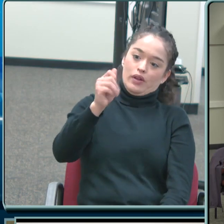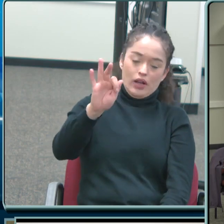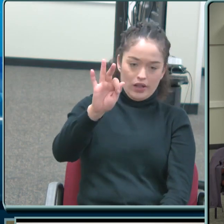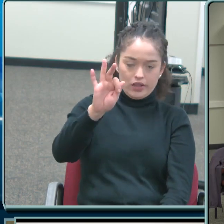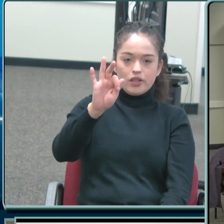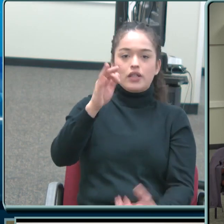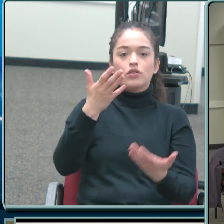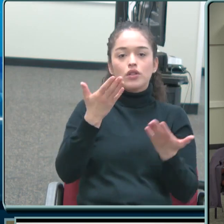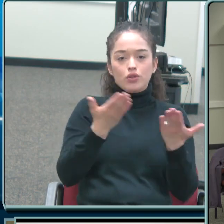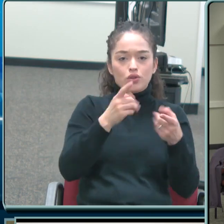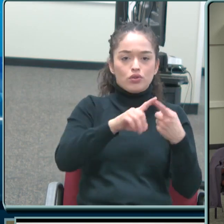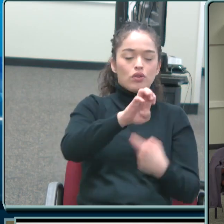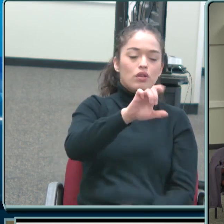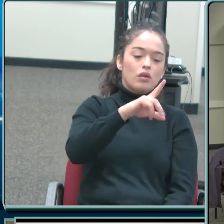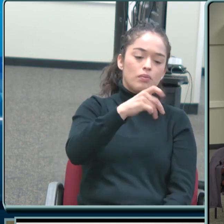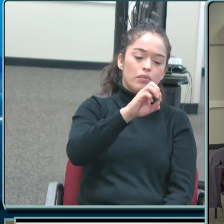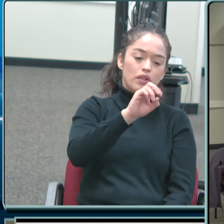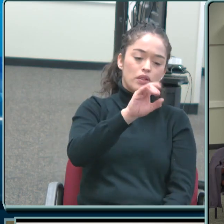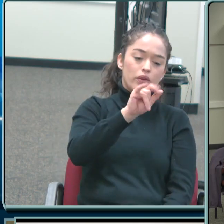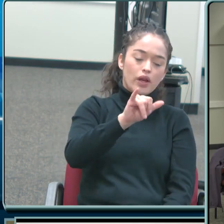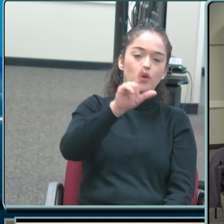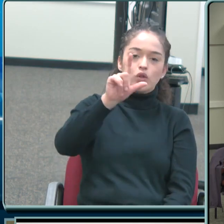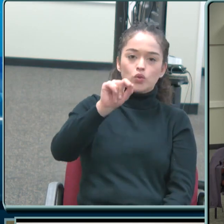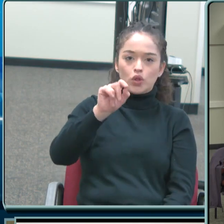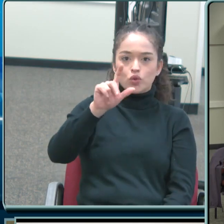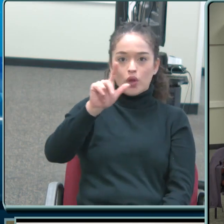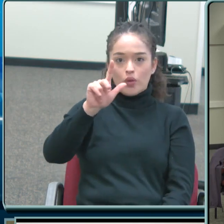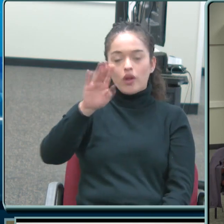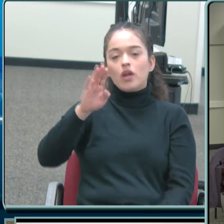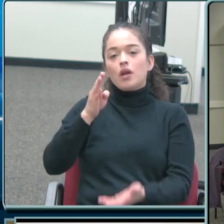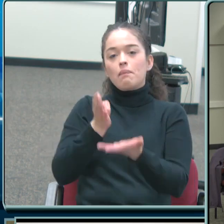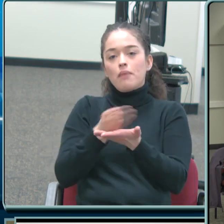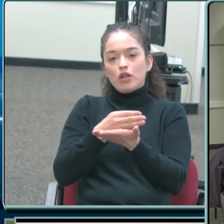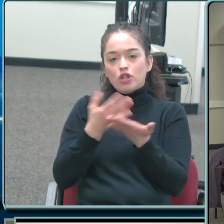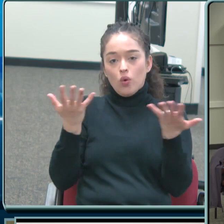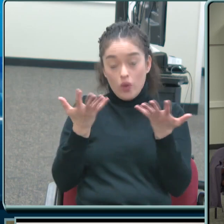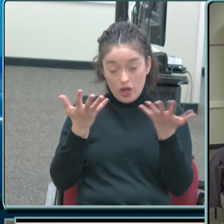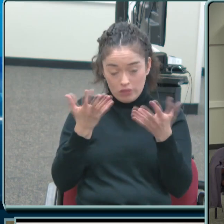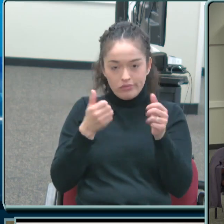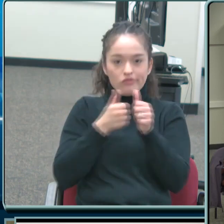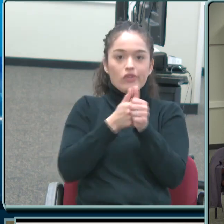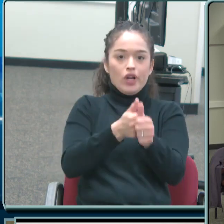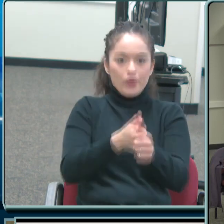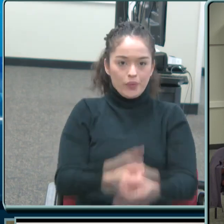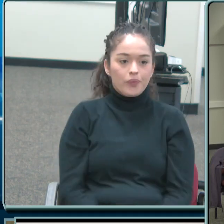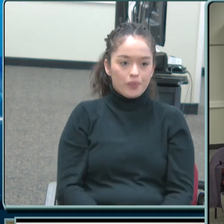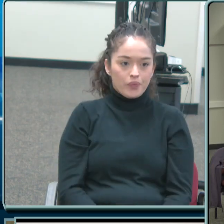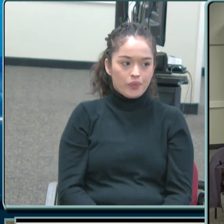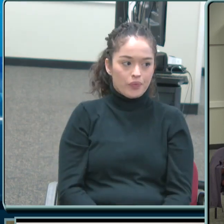$222,219 to the El Paso County Public Health 2023 budget in the following manner.